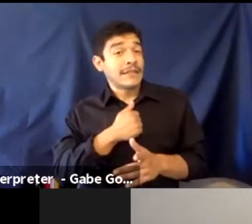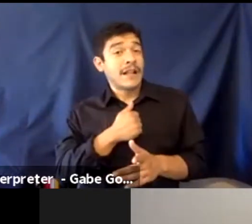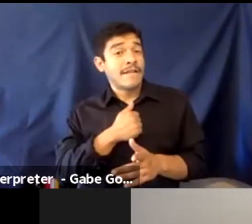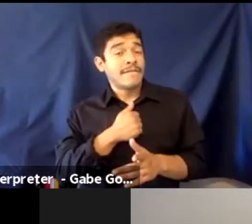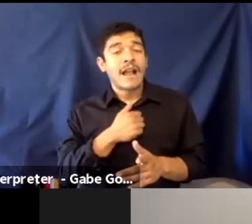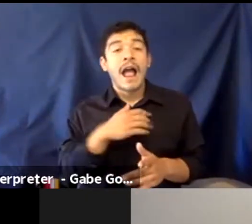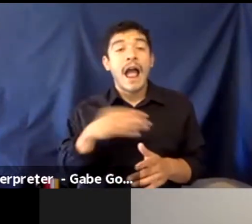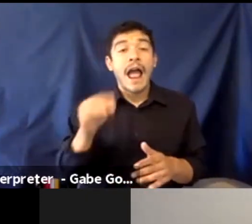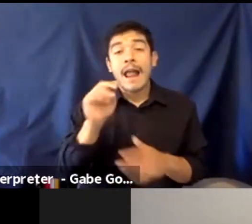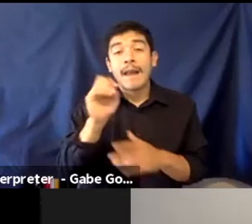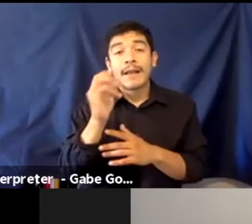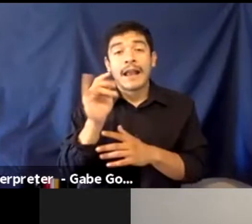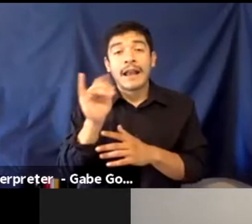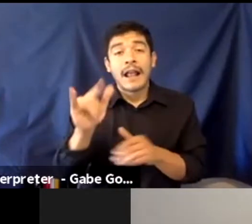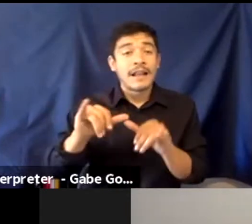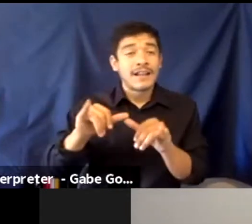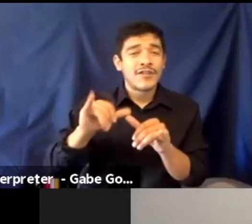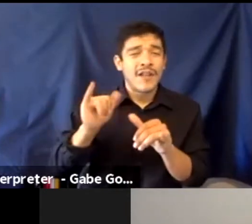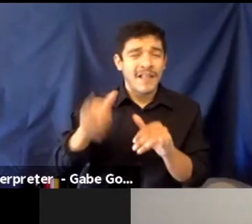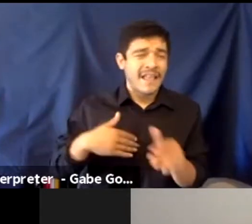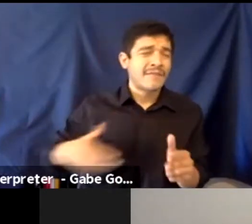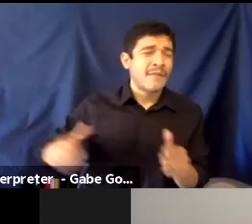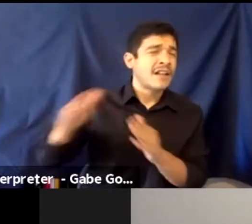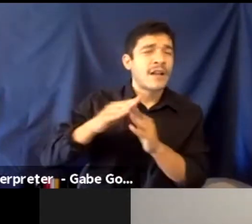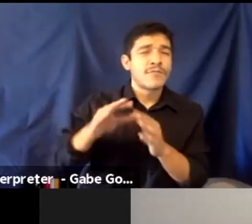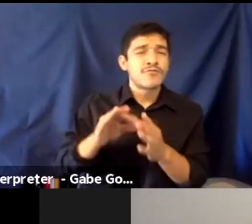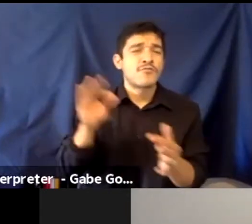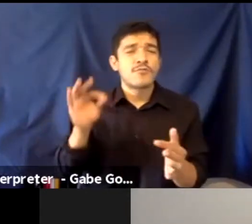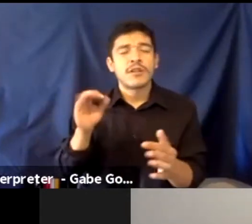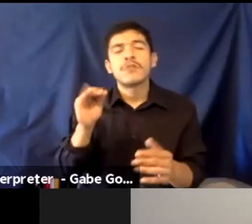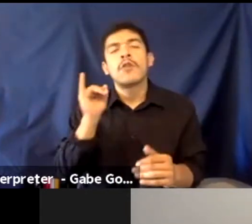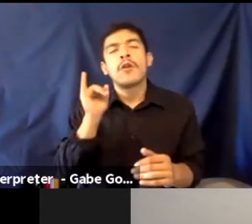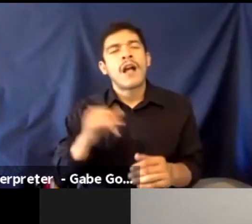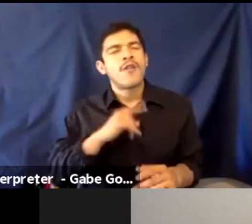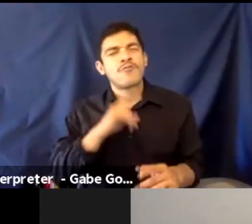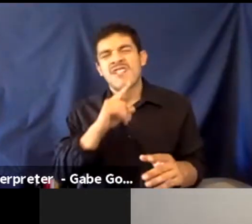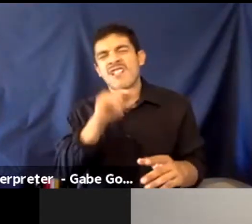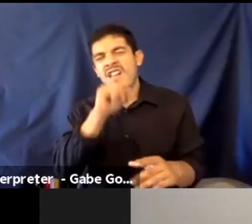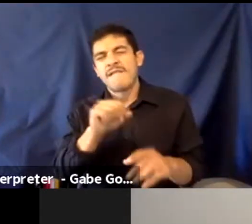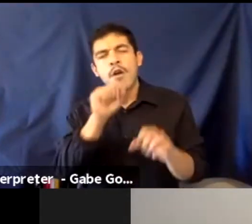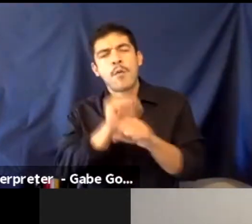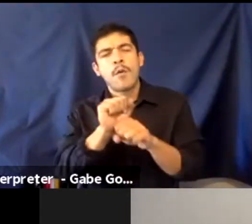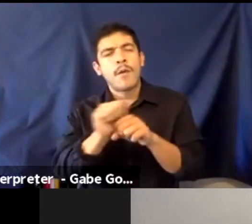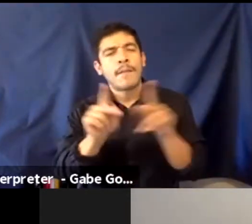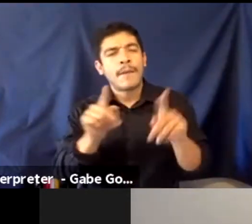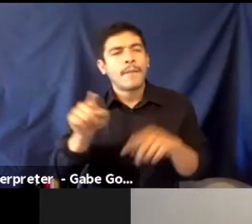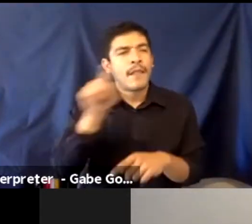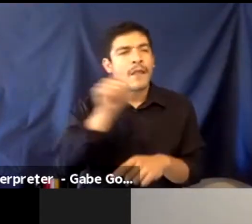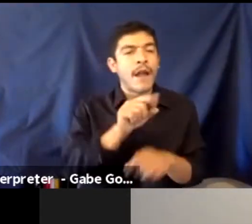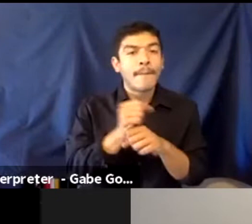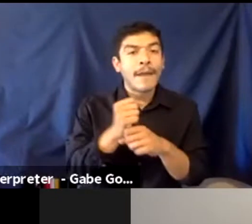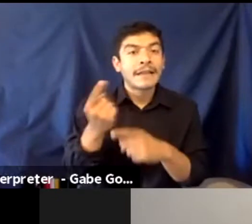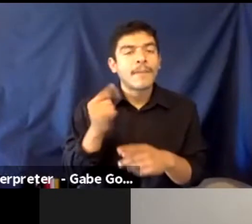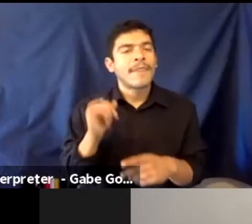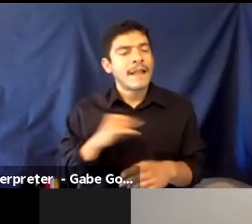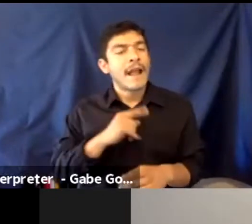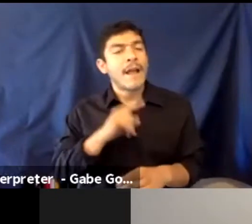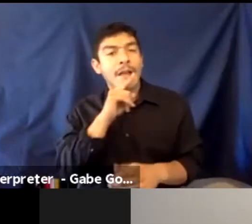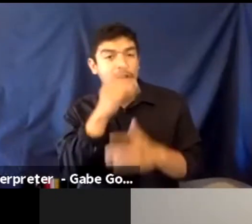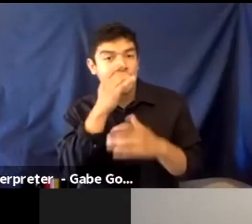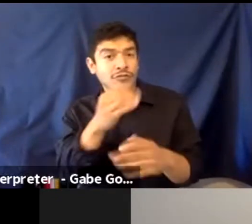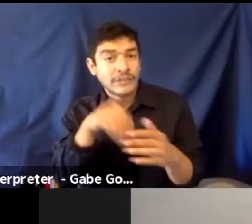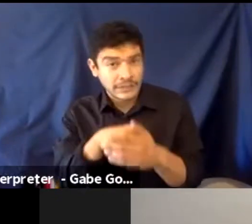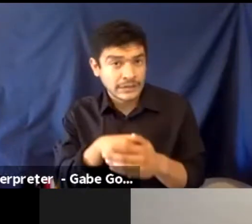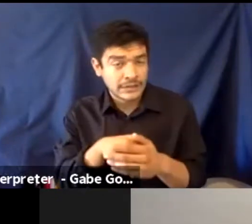That's probably my top career choice. So I love being able to work with an amazing set of people making something that I'm super interested in. It was an